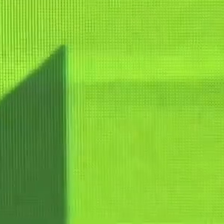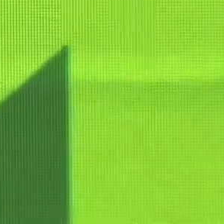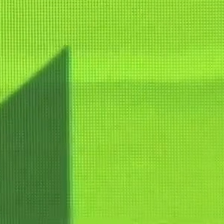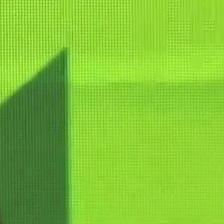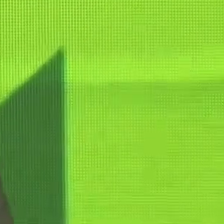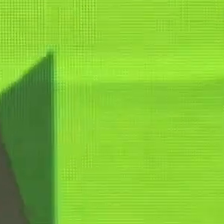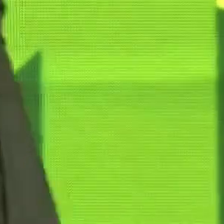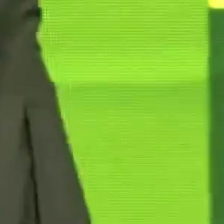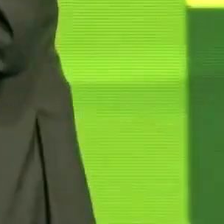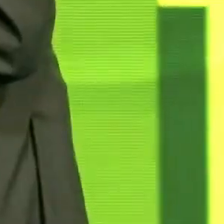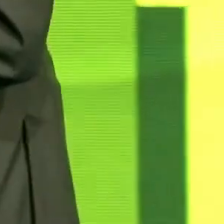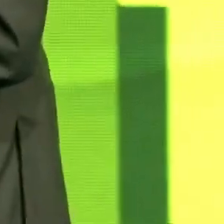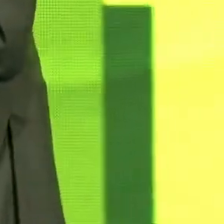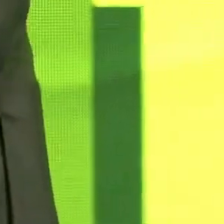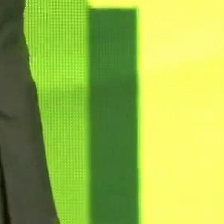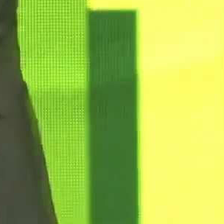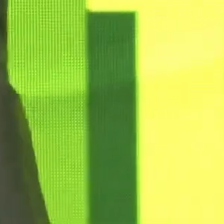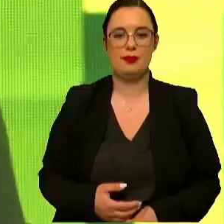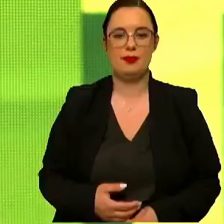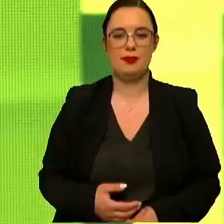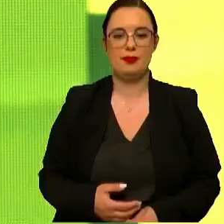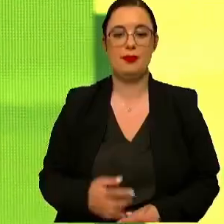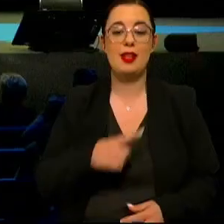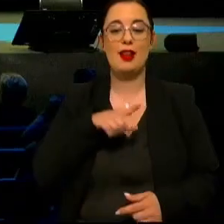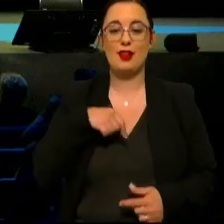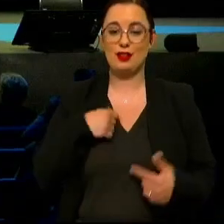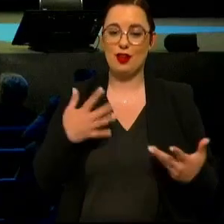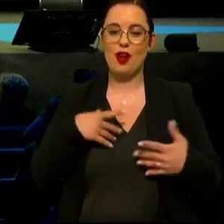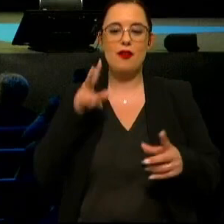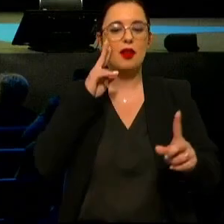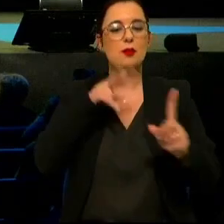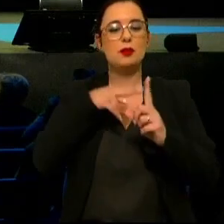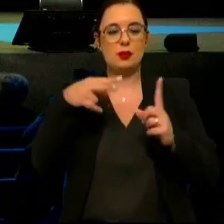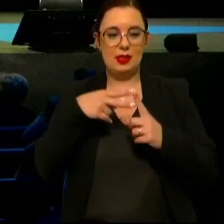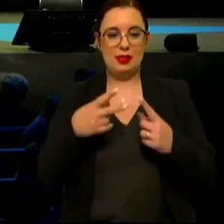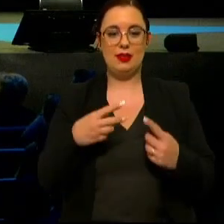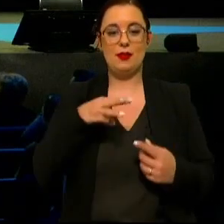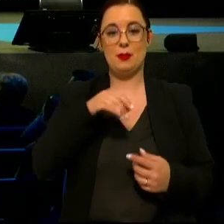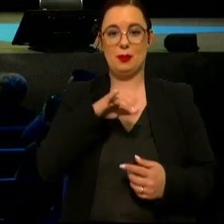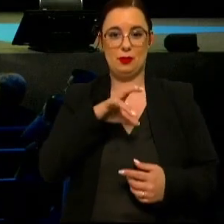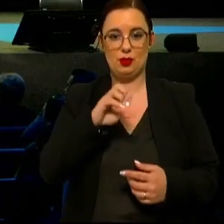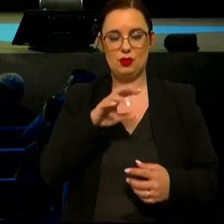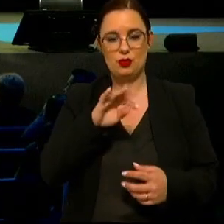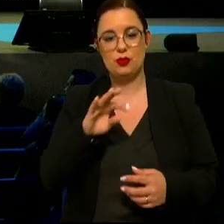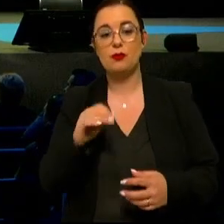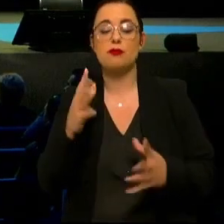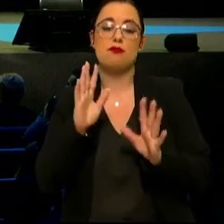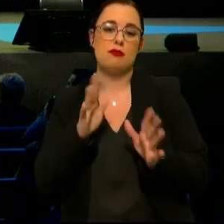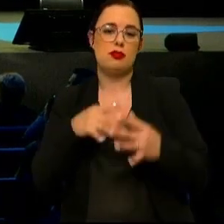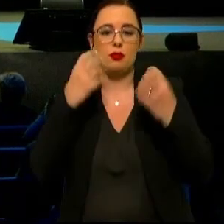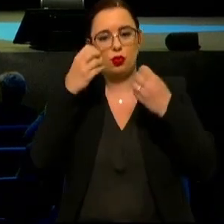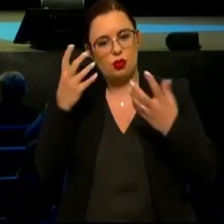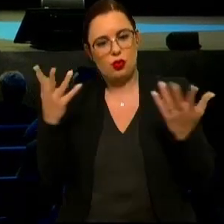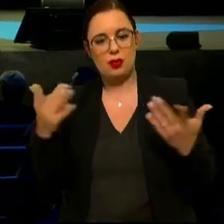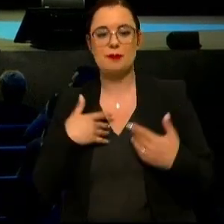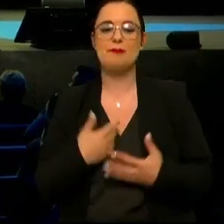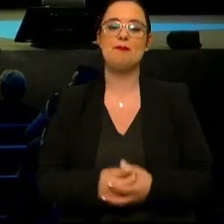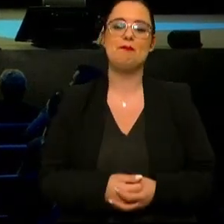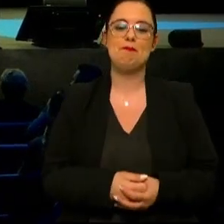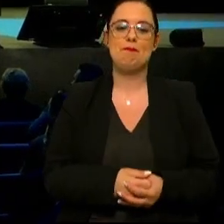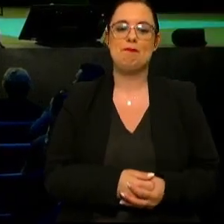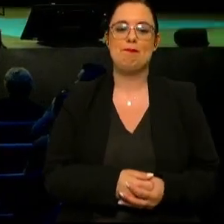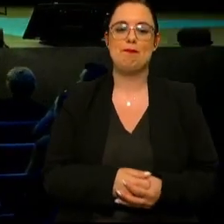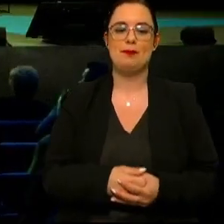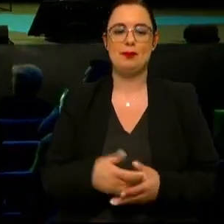um we're going to look at take a look at Google's perspective Pablo